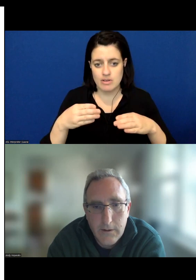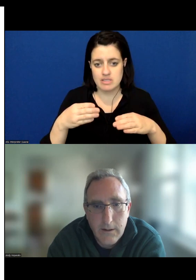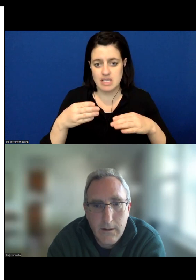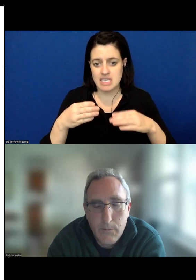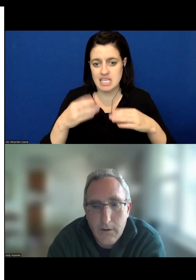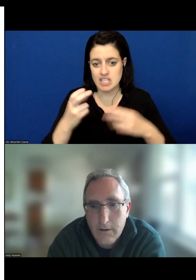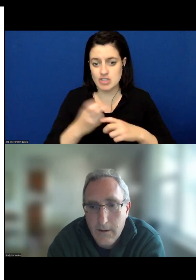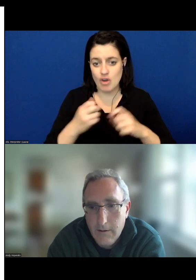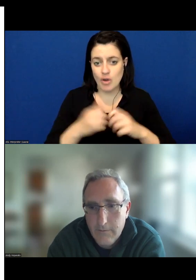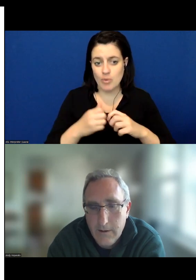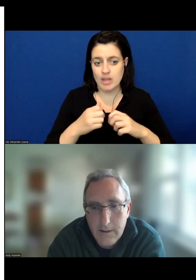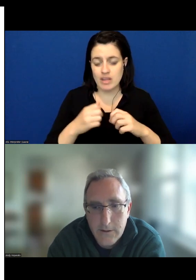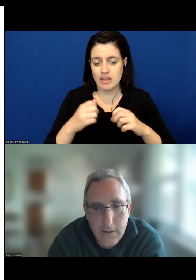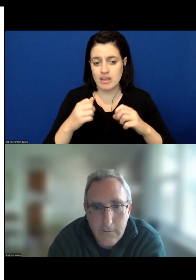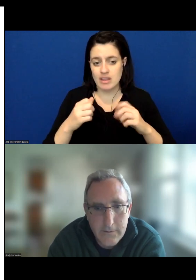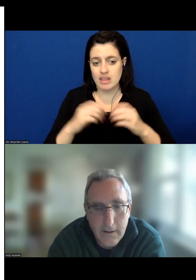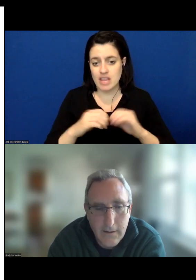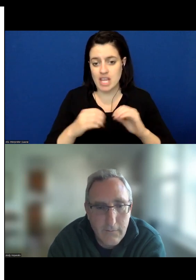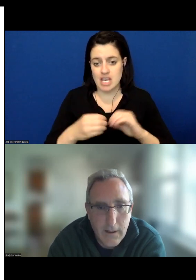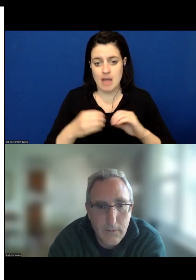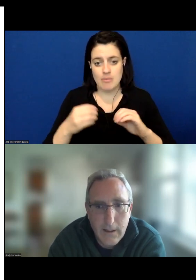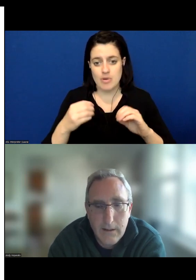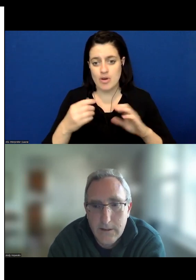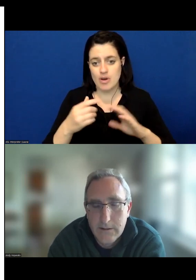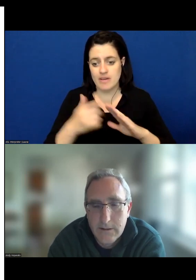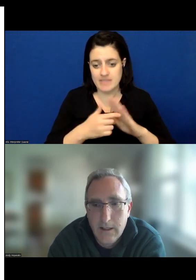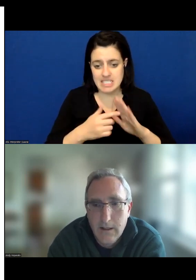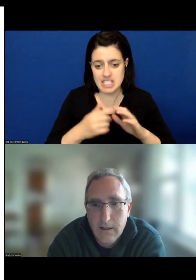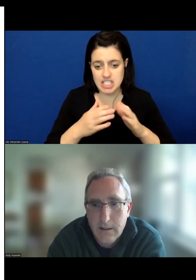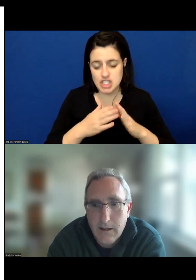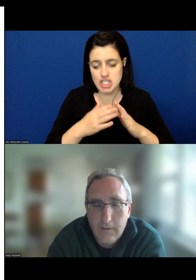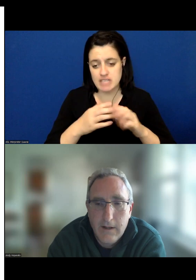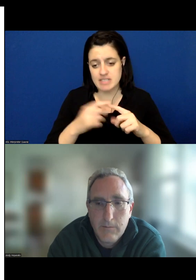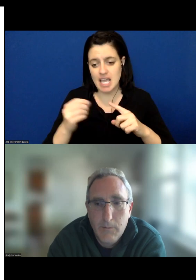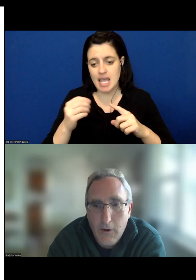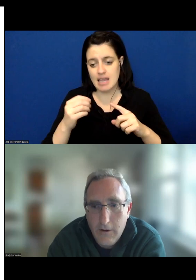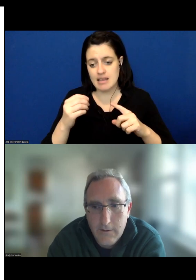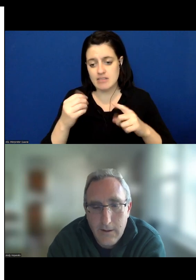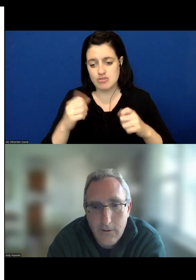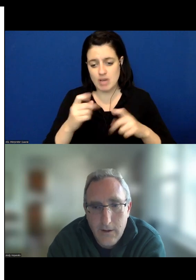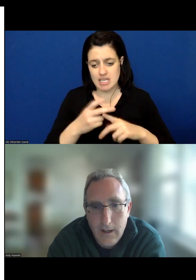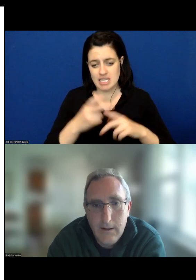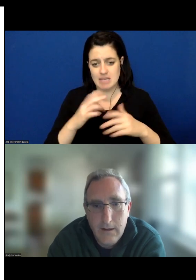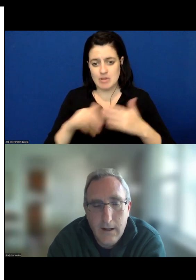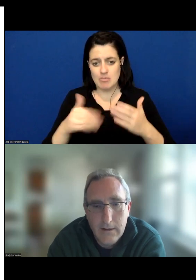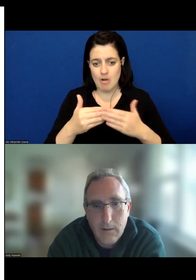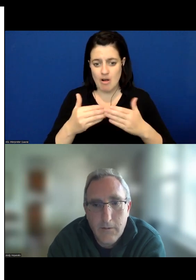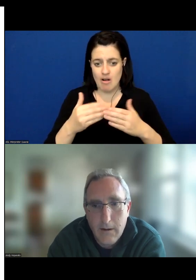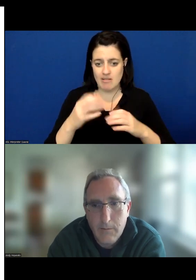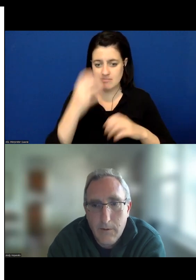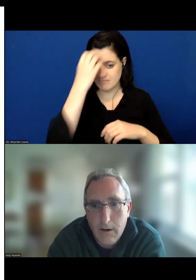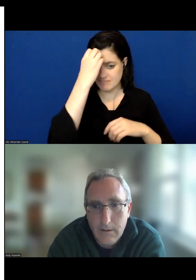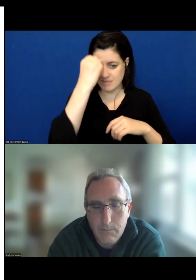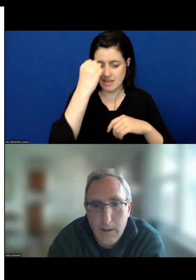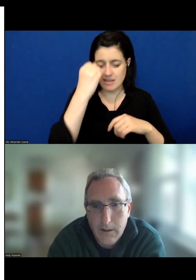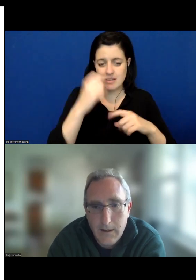hard with the number of initiatives and recommendations to kind of keep them all in your head. And some of